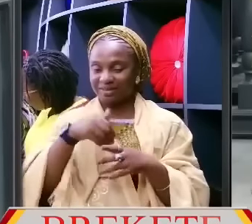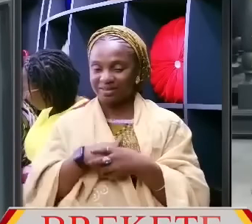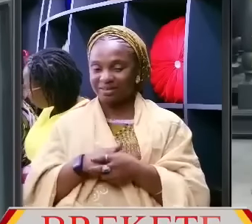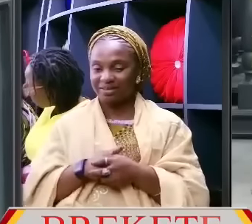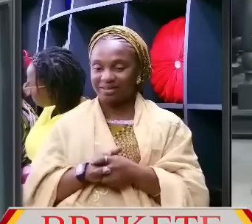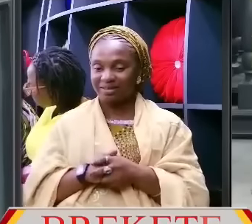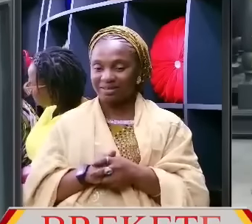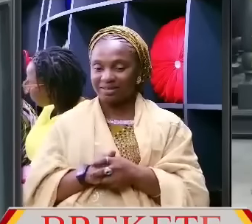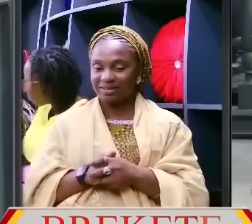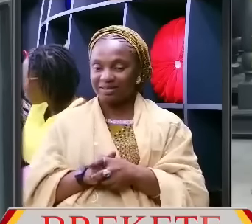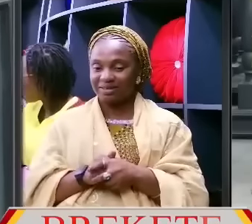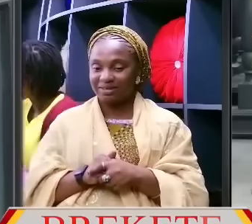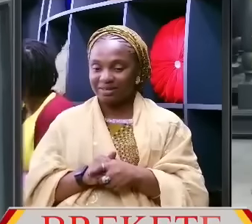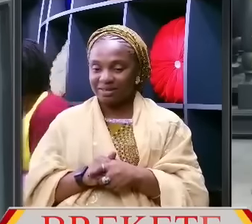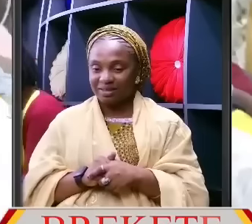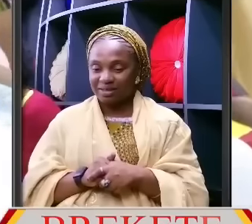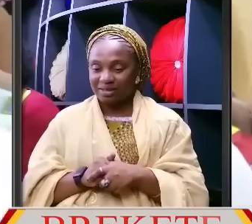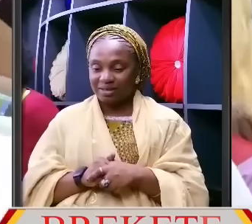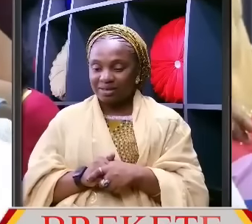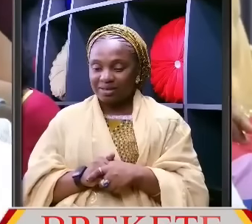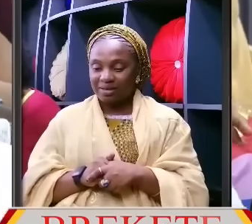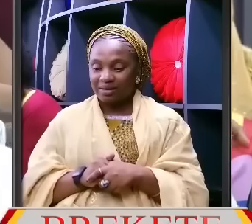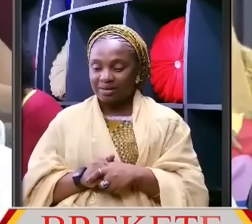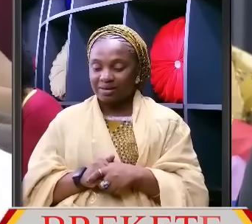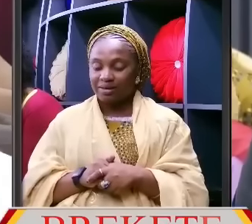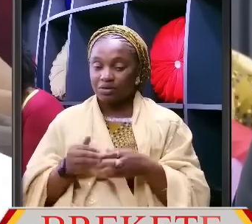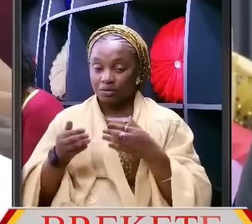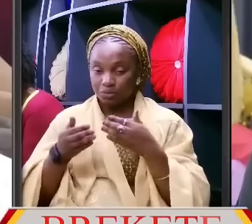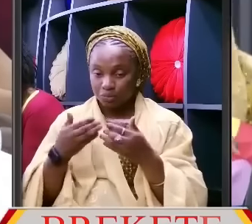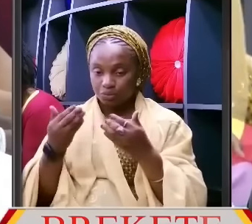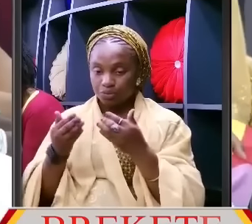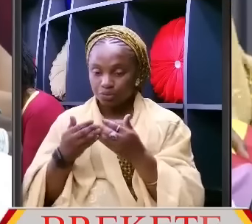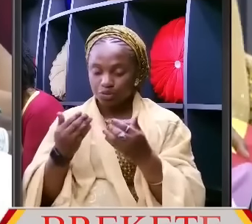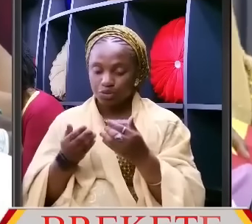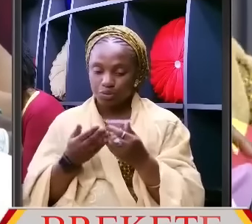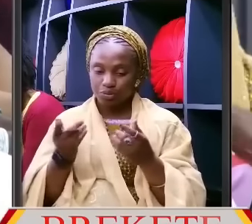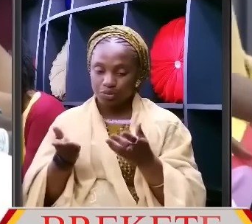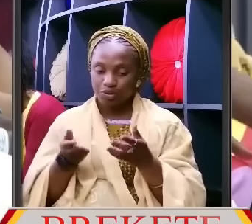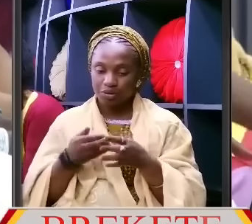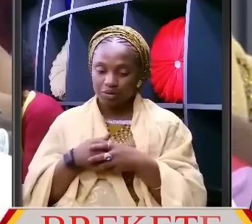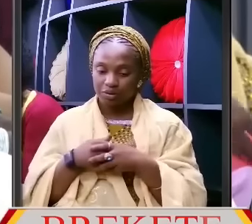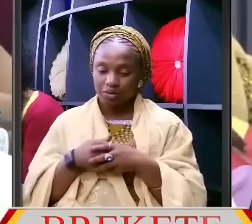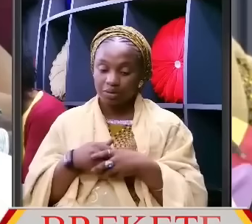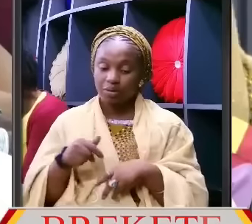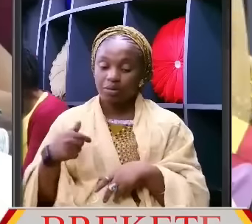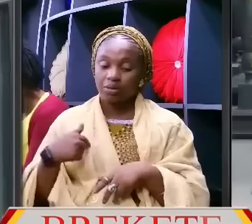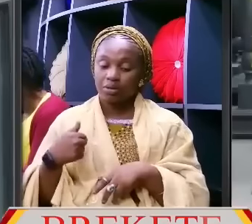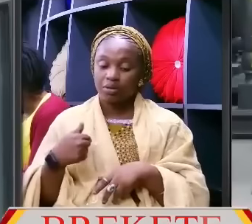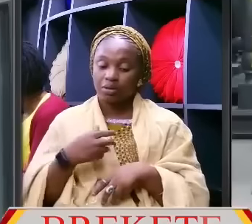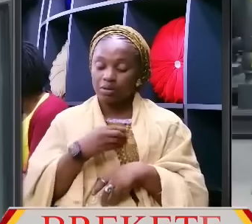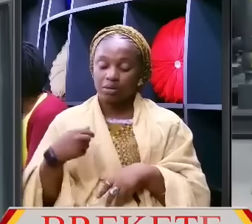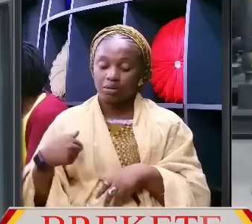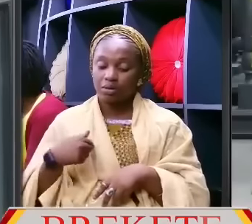Sir, they come, sir. Now, small, we they do them. And we go reach there.